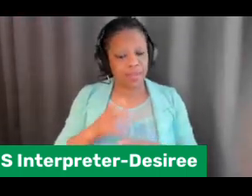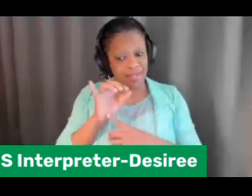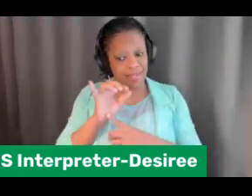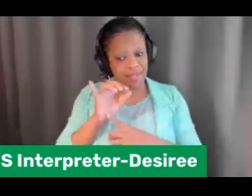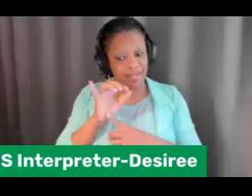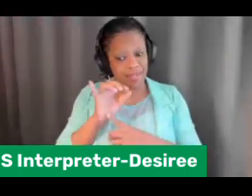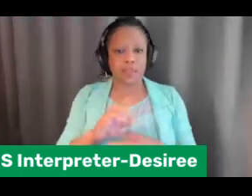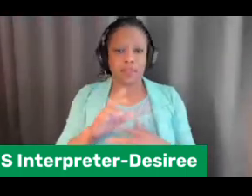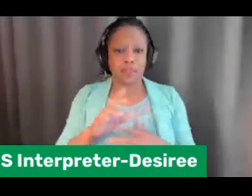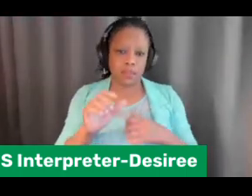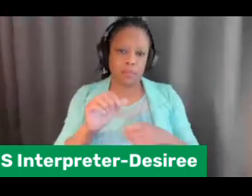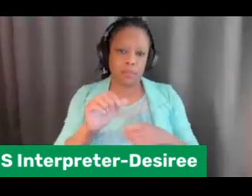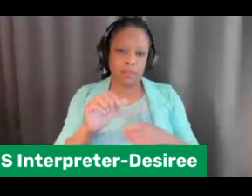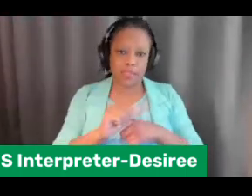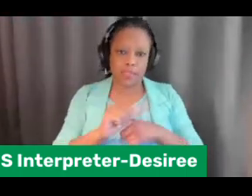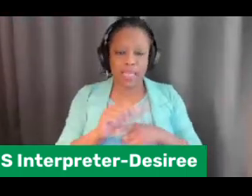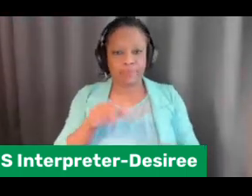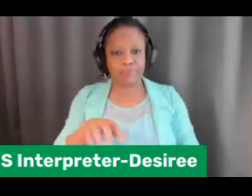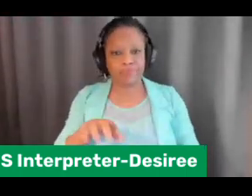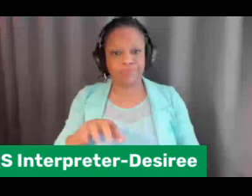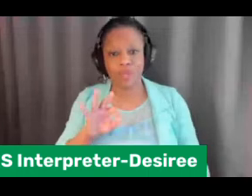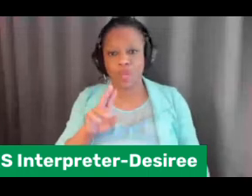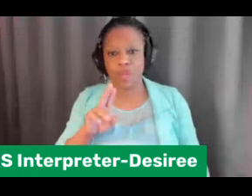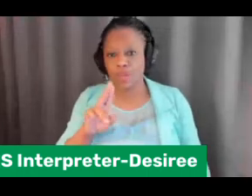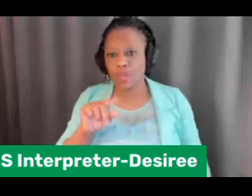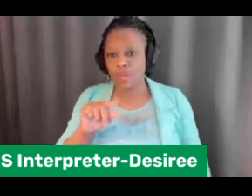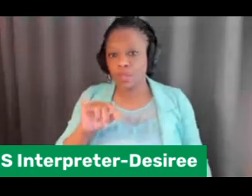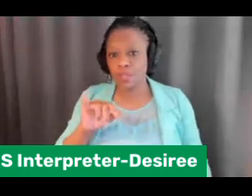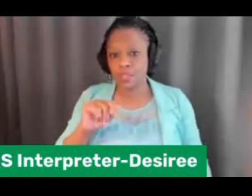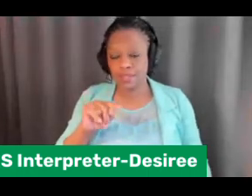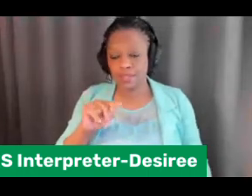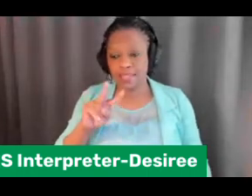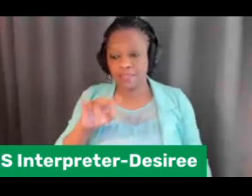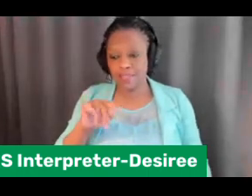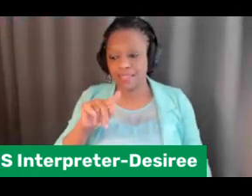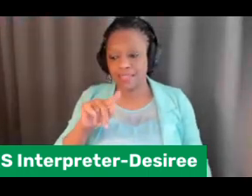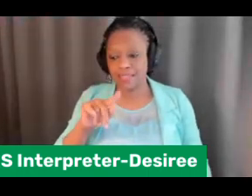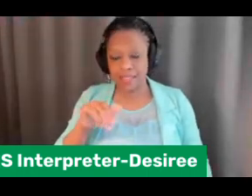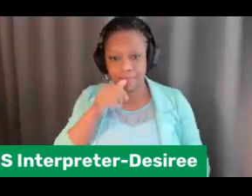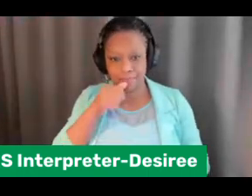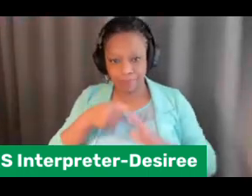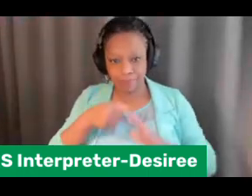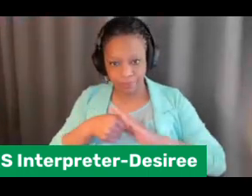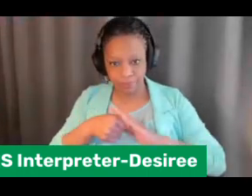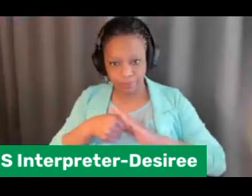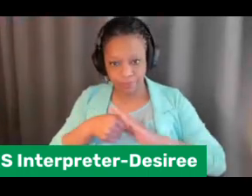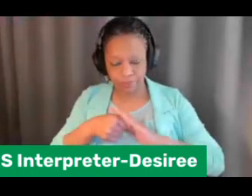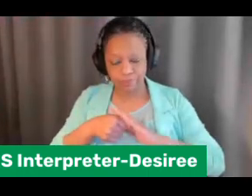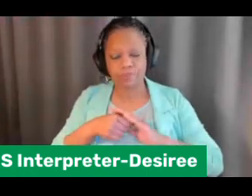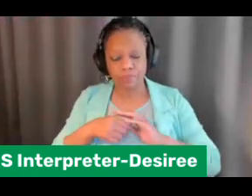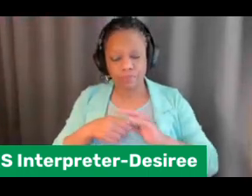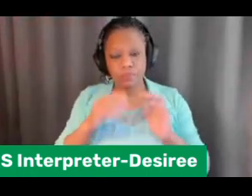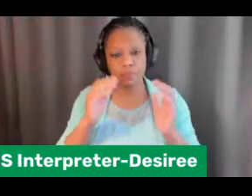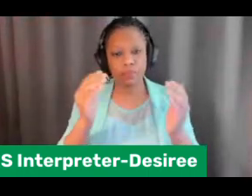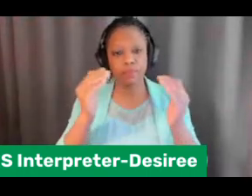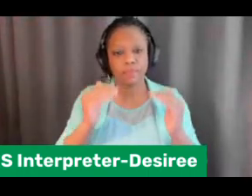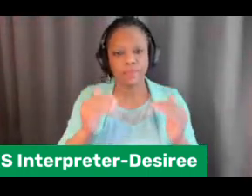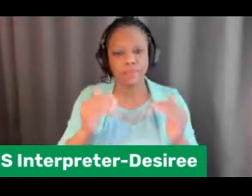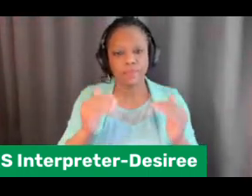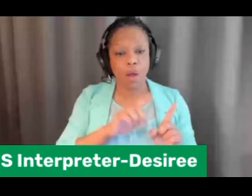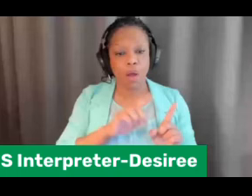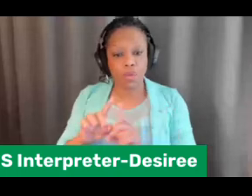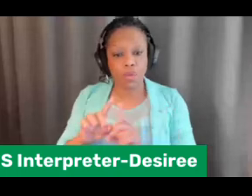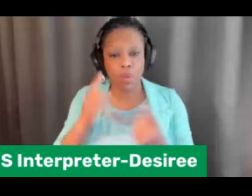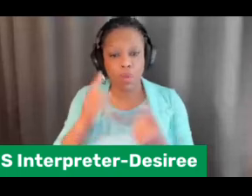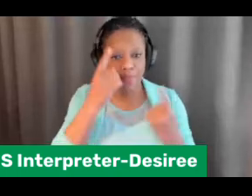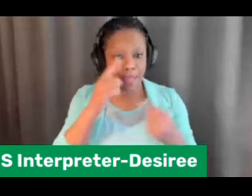a renunciation of the terms imposed on us that limit us. It's also thinking about how